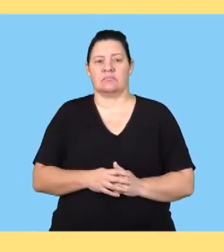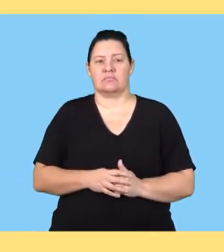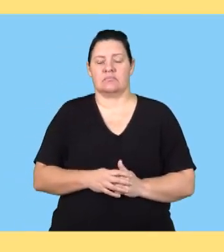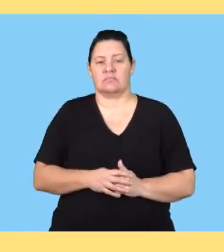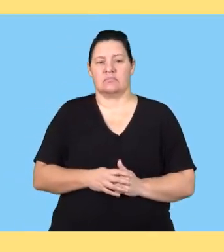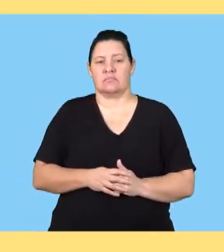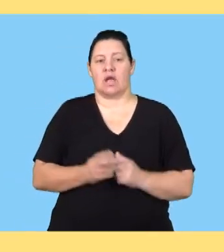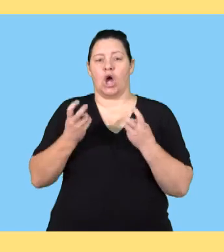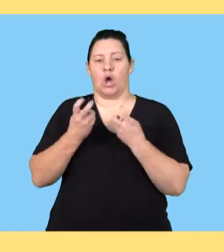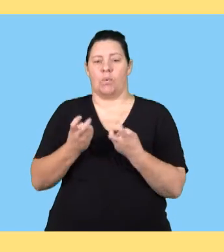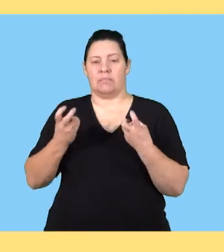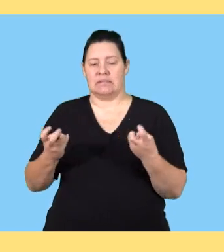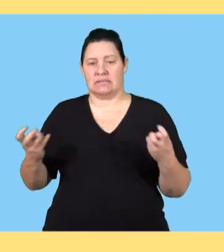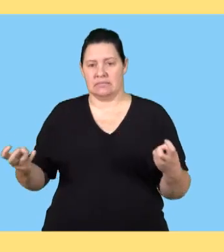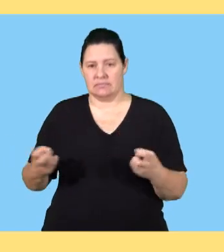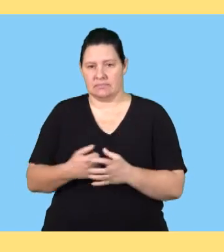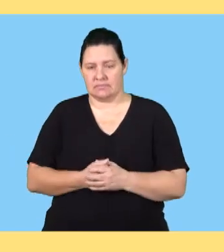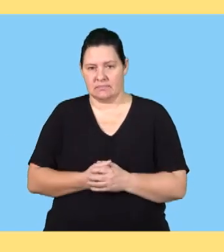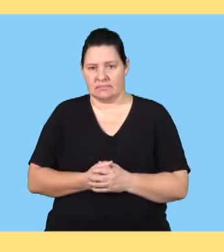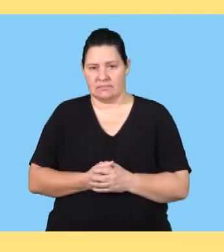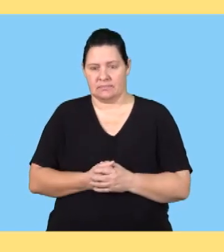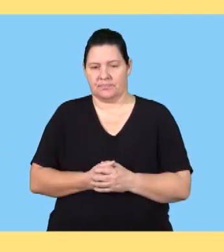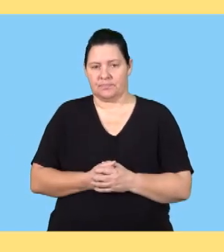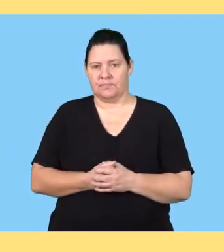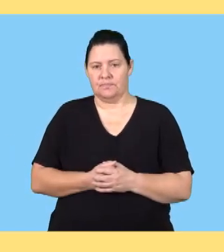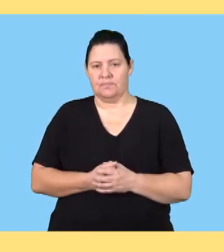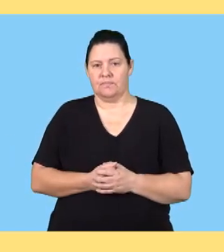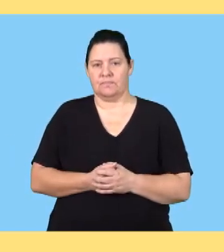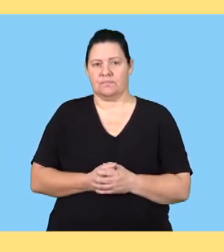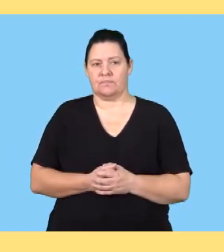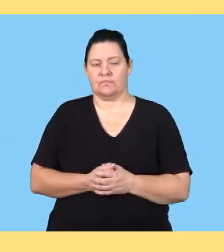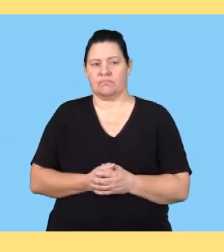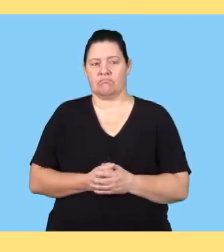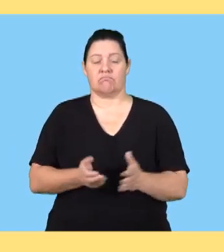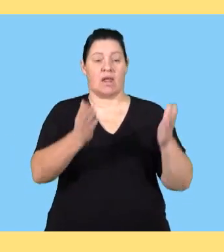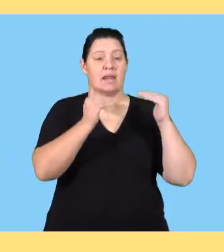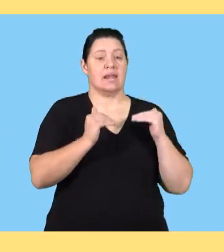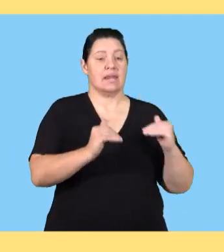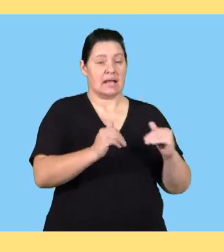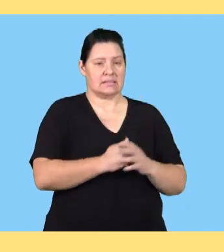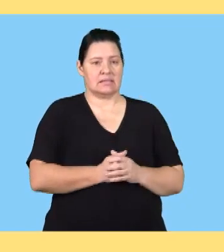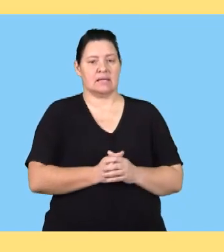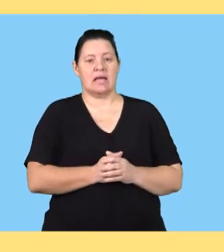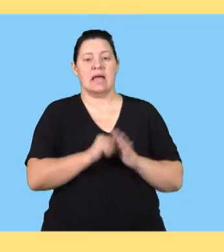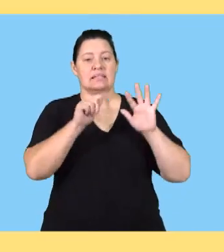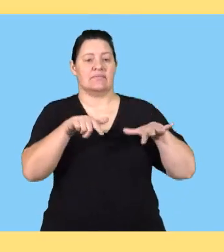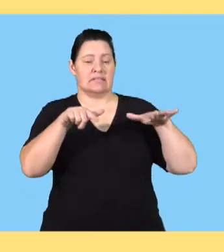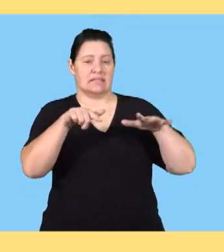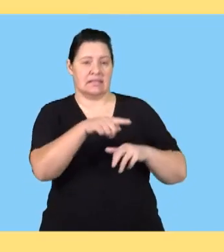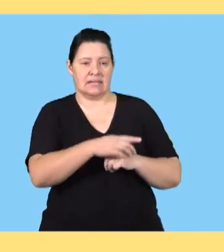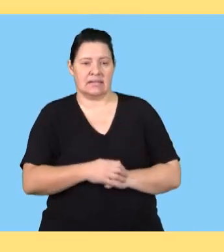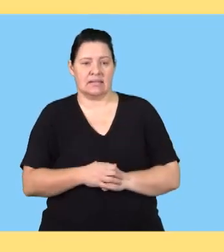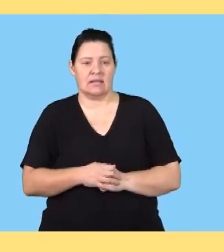9,400, and this is for equipment. The next transaction is on the